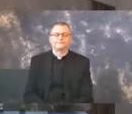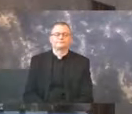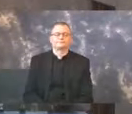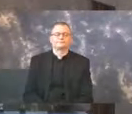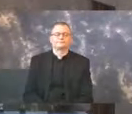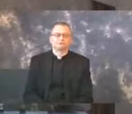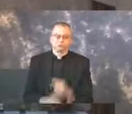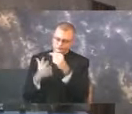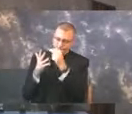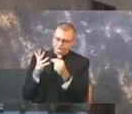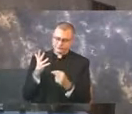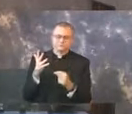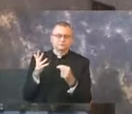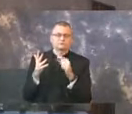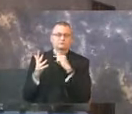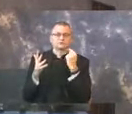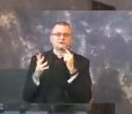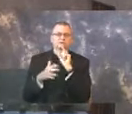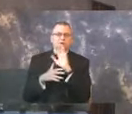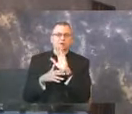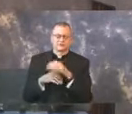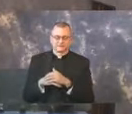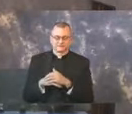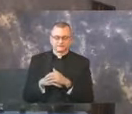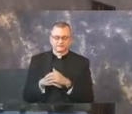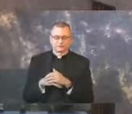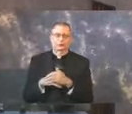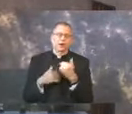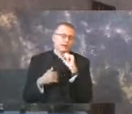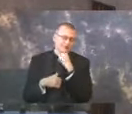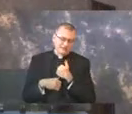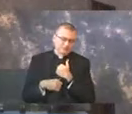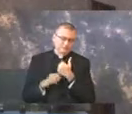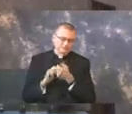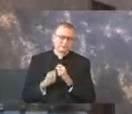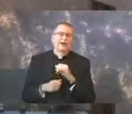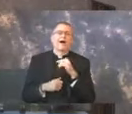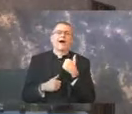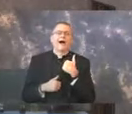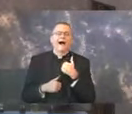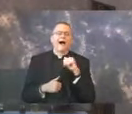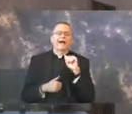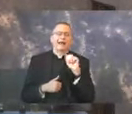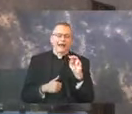promises. I'm sorry, I am, is your response.